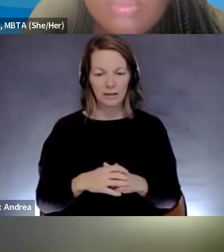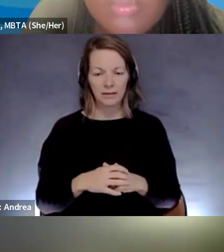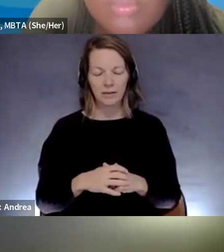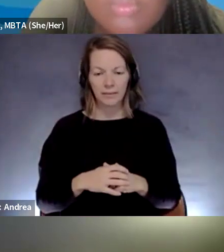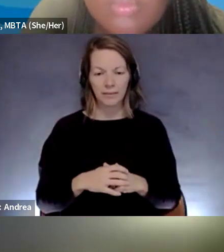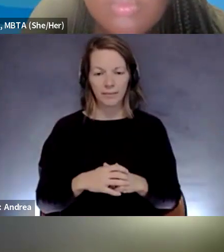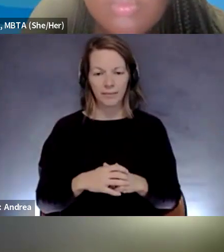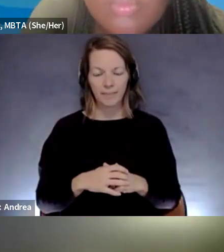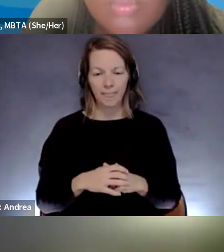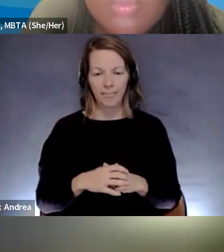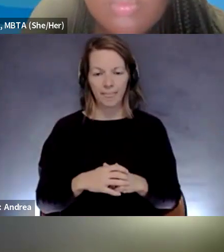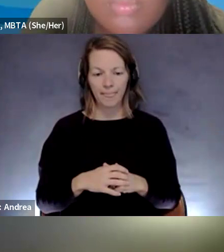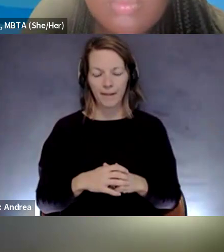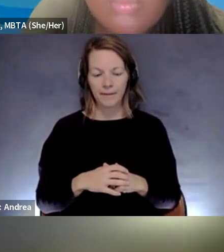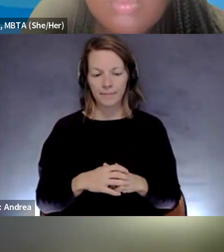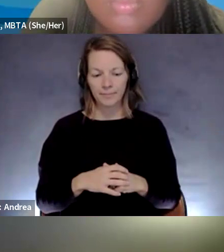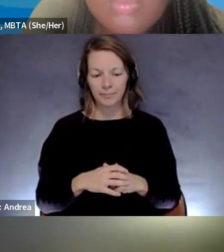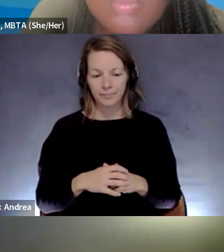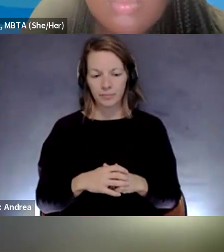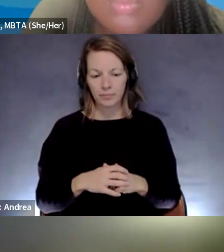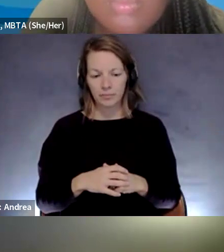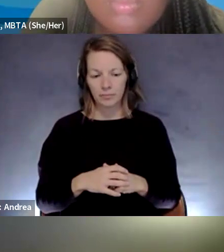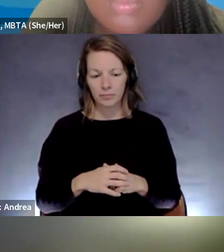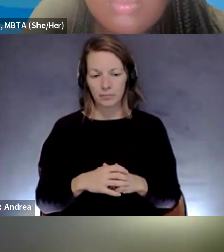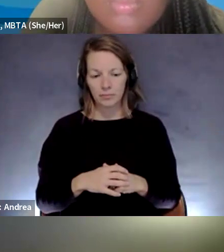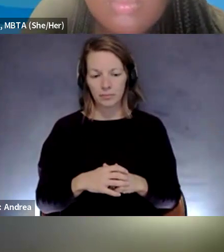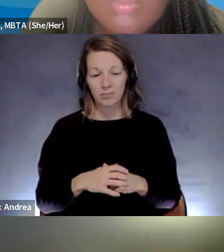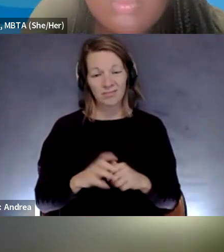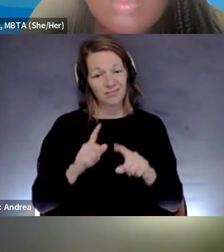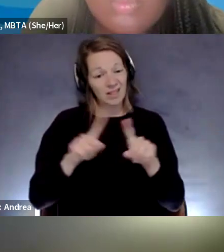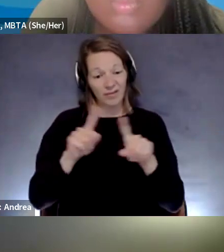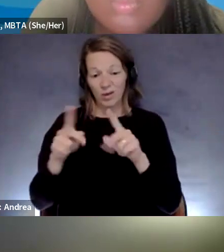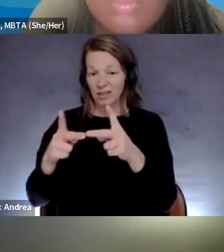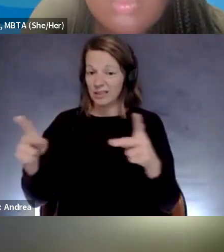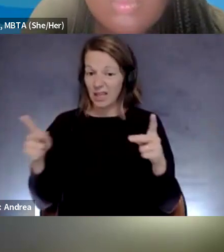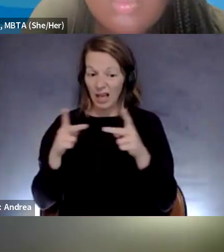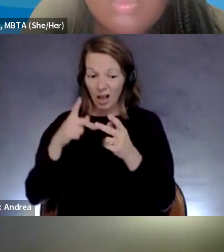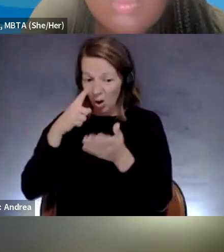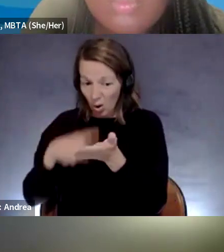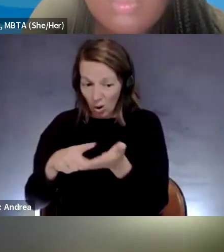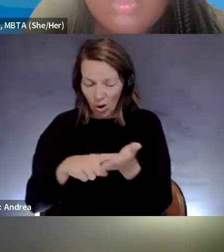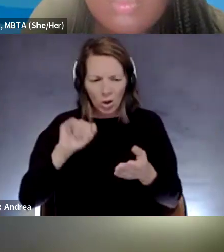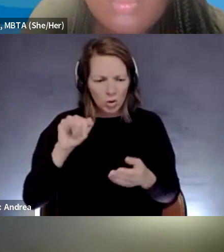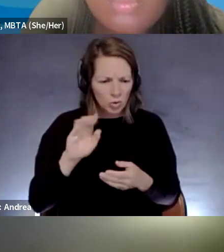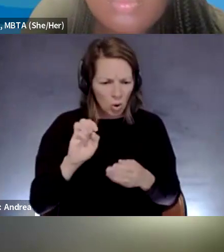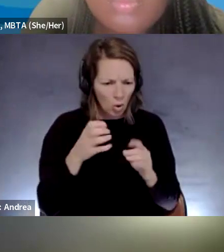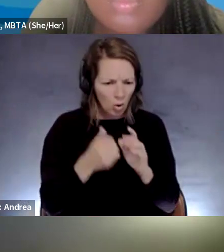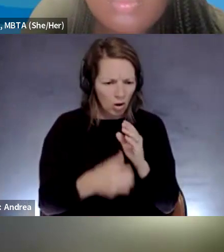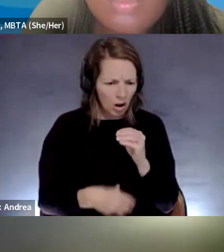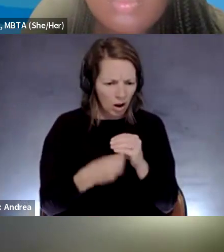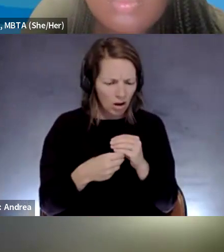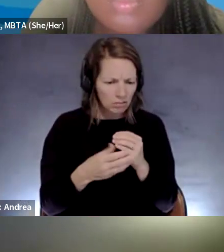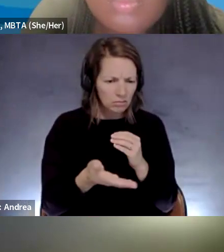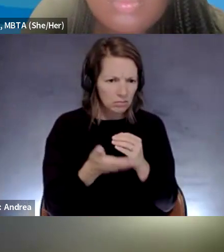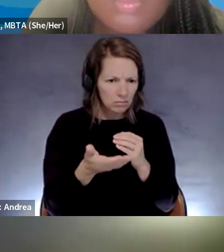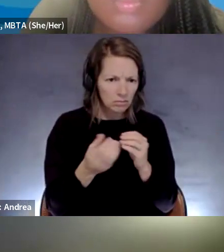We did look at a bunch of the different sites as well. And Joe, maybe you can speak a little more detail. I'm kind of high level